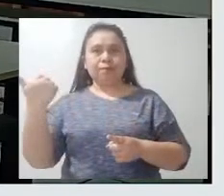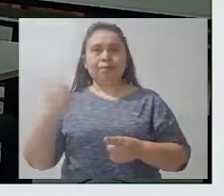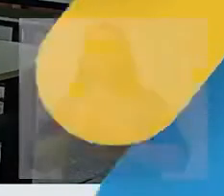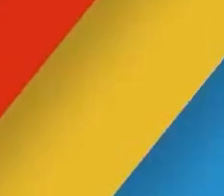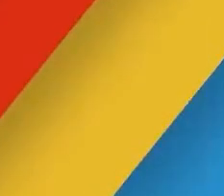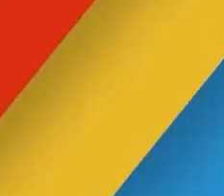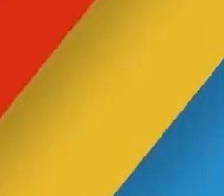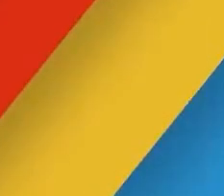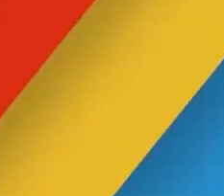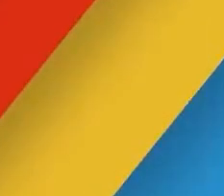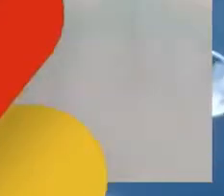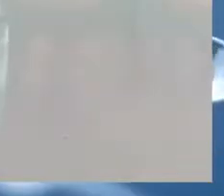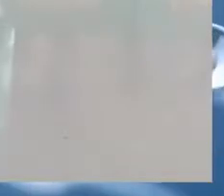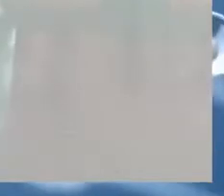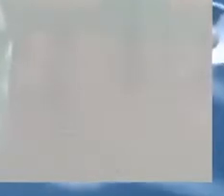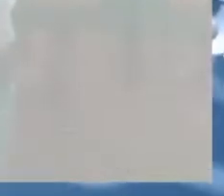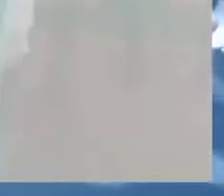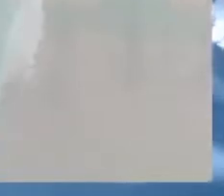another.